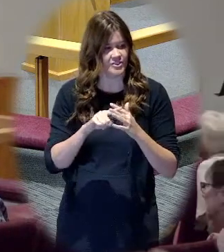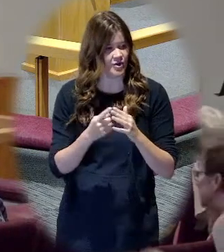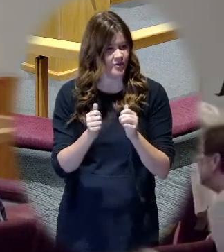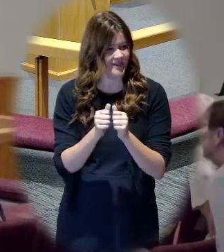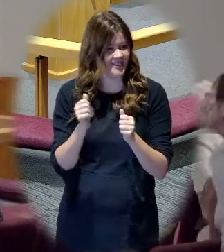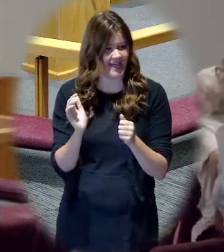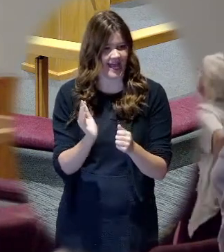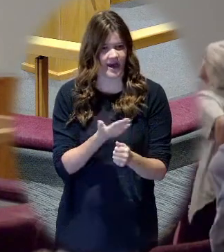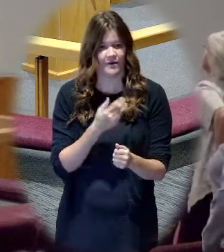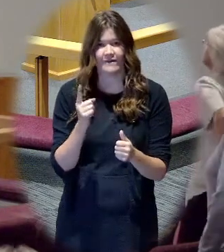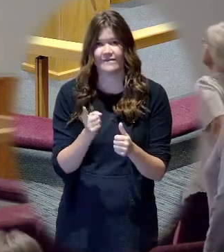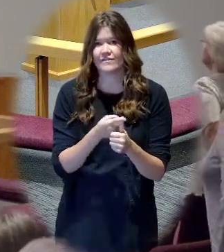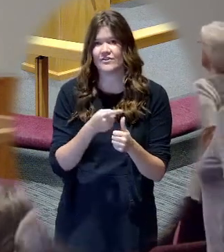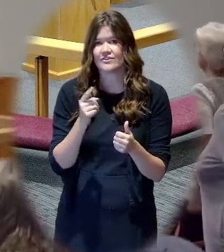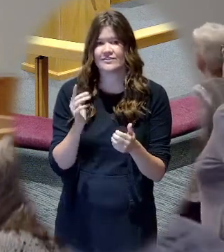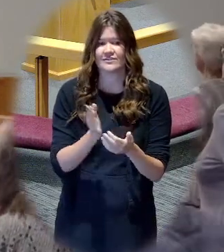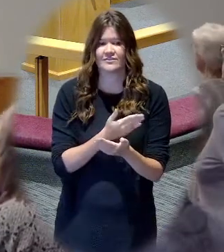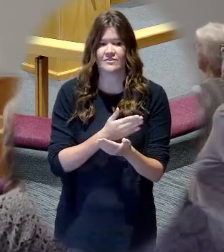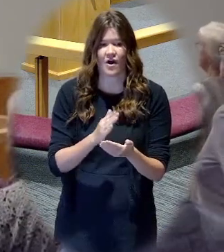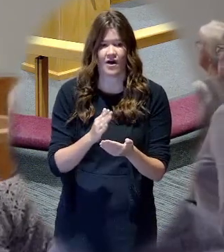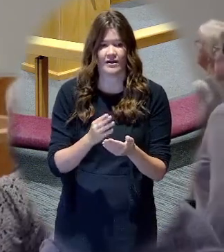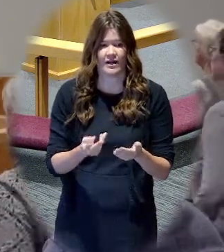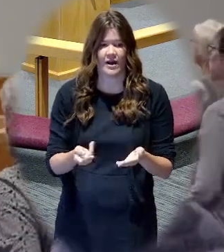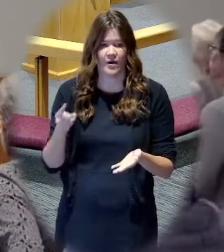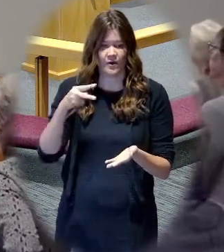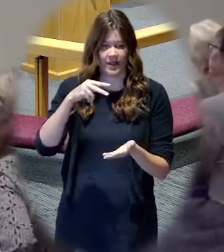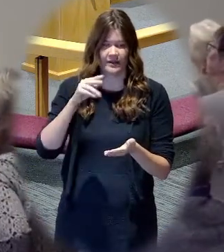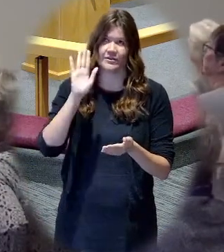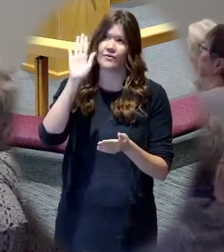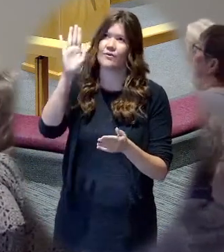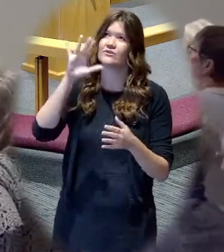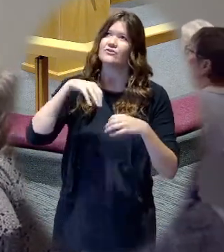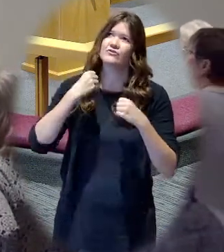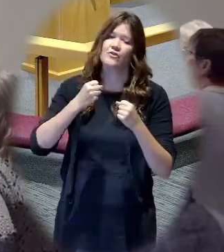we'll begin in song with thy strong word.